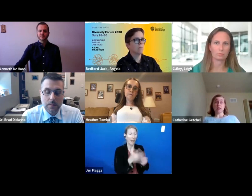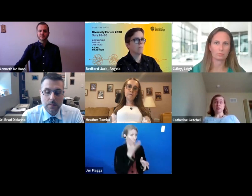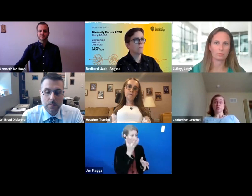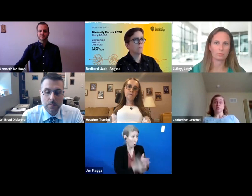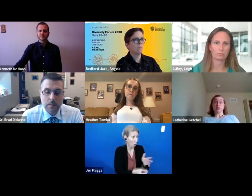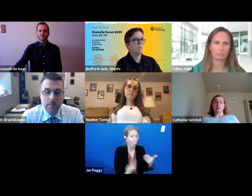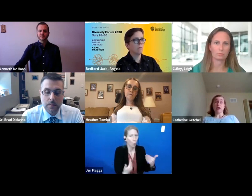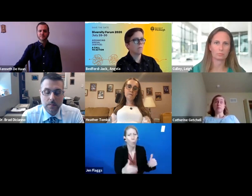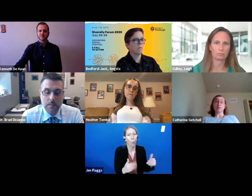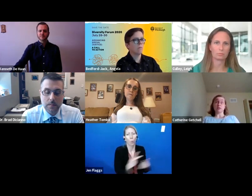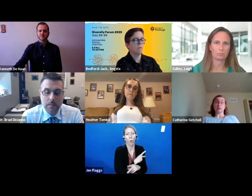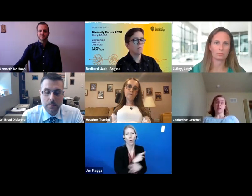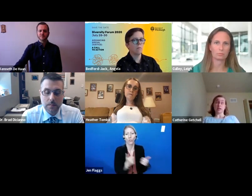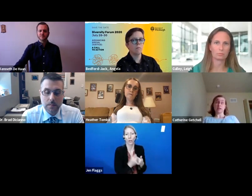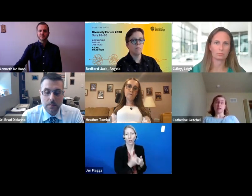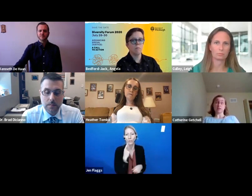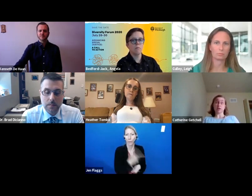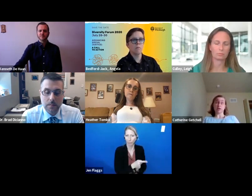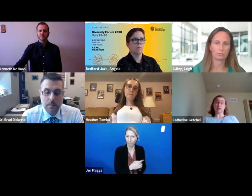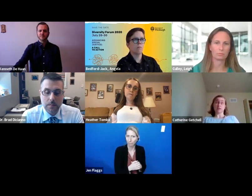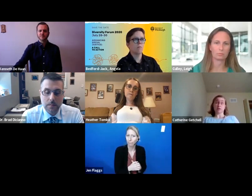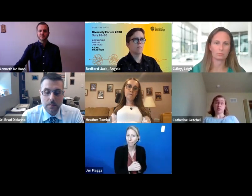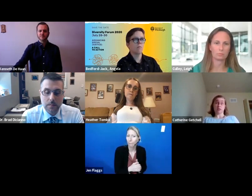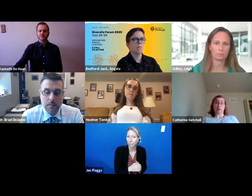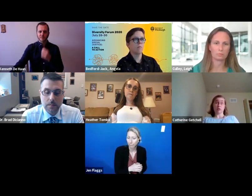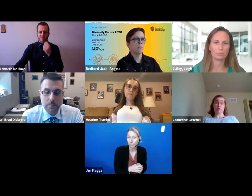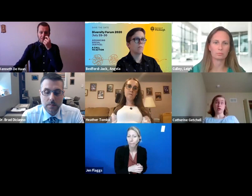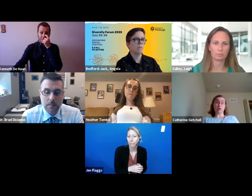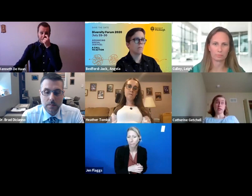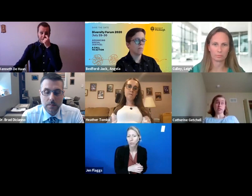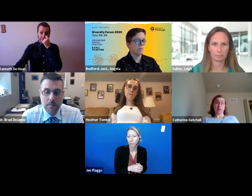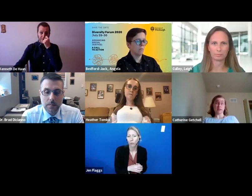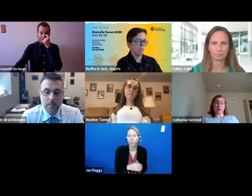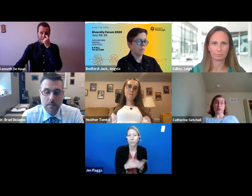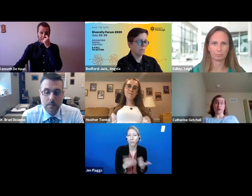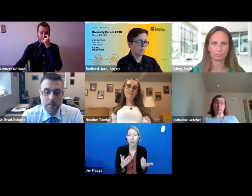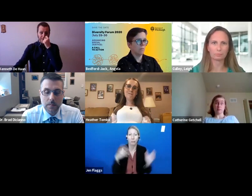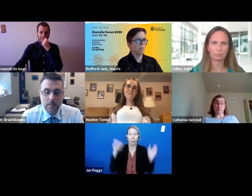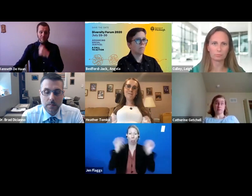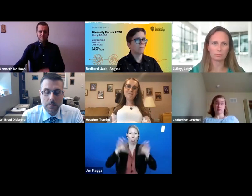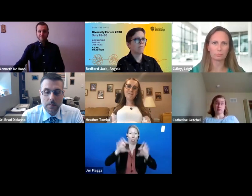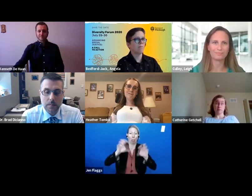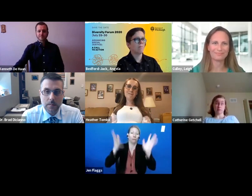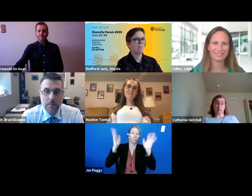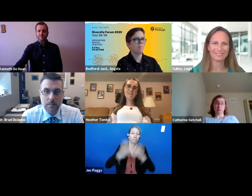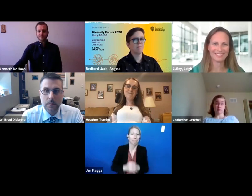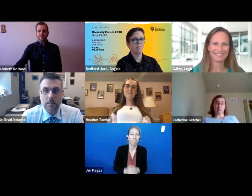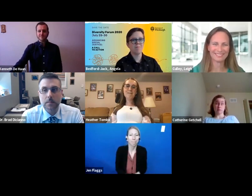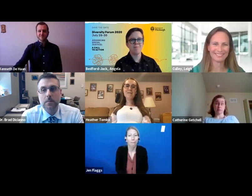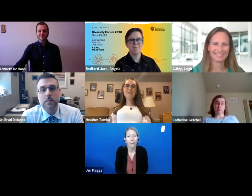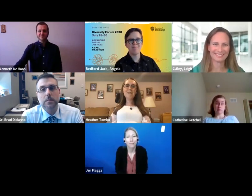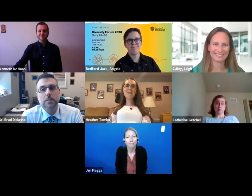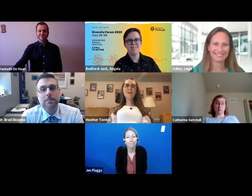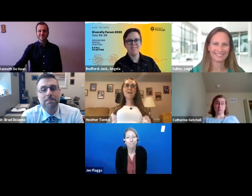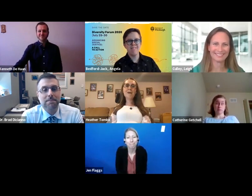increased challenge that our students have absolutely experienced. So just throwing a whole bunch of things out there.